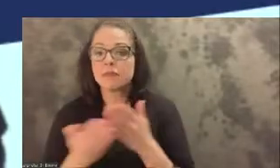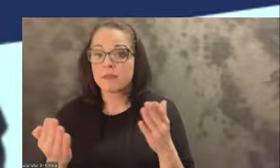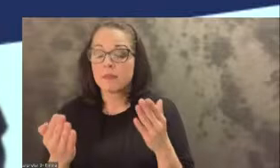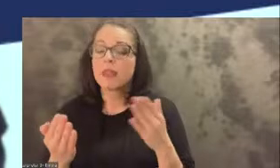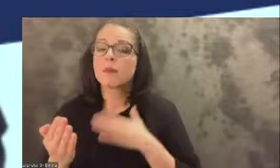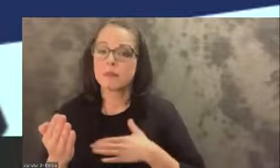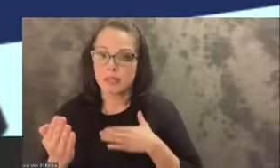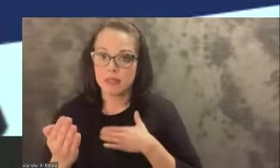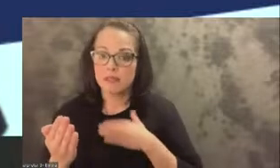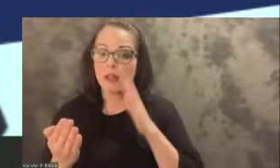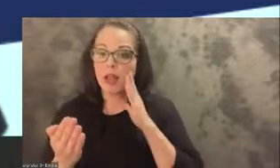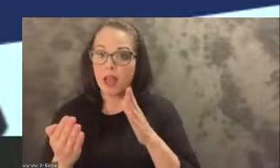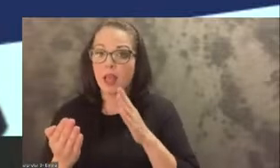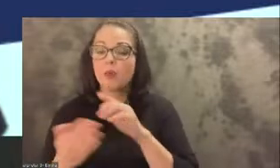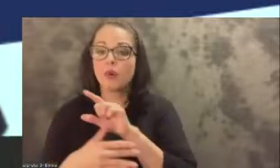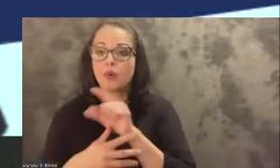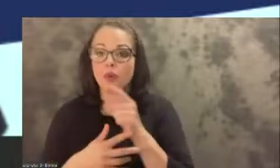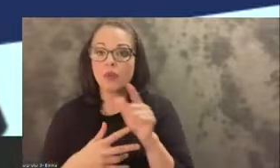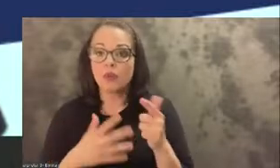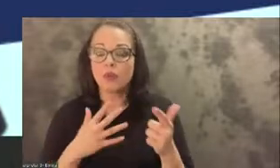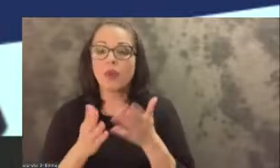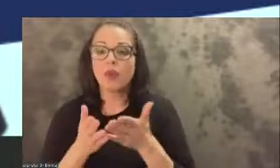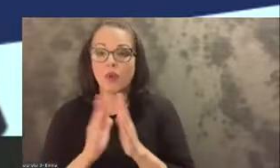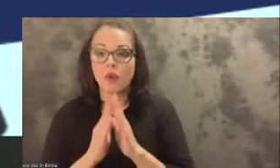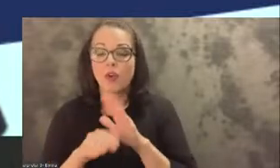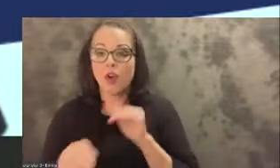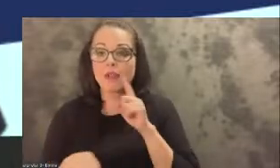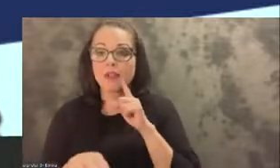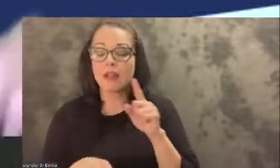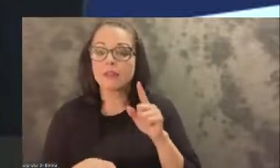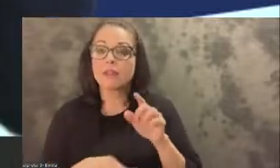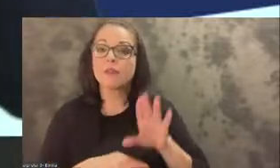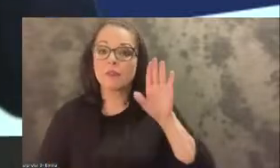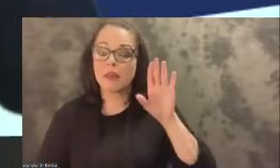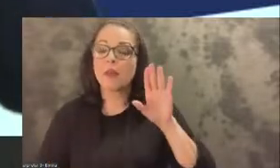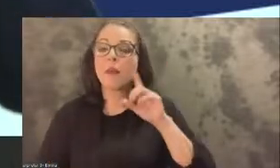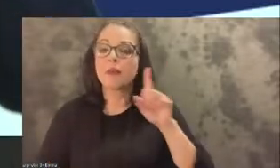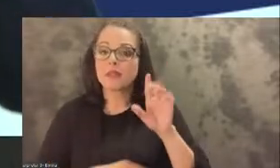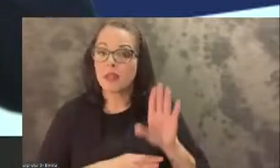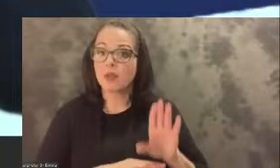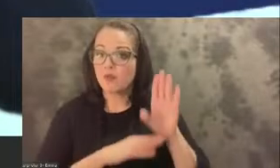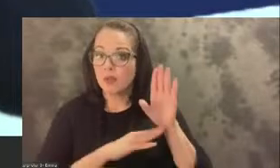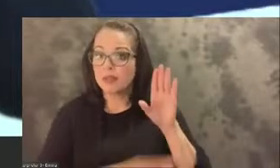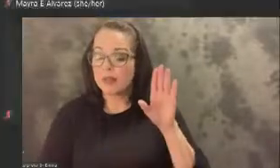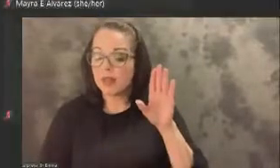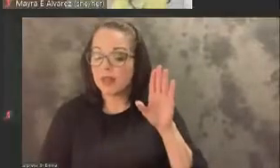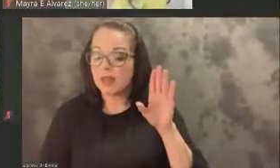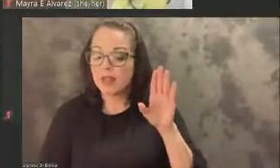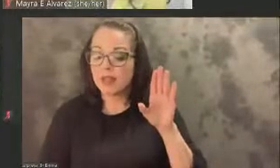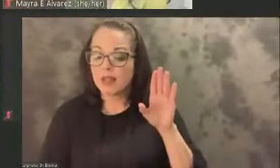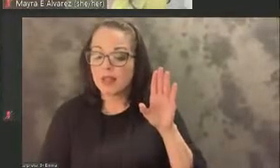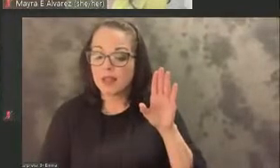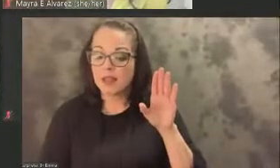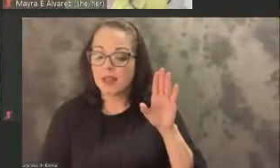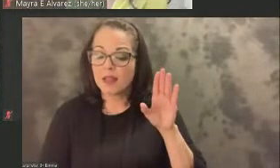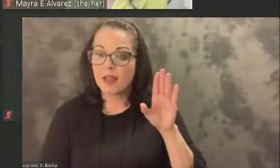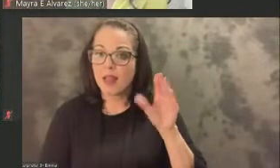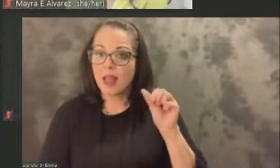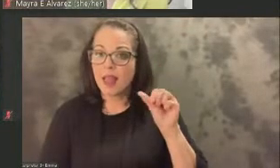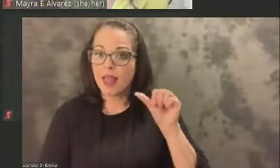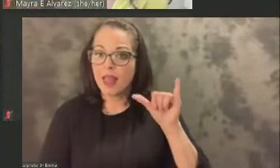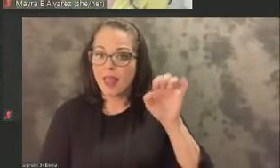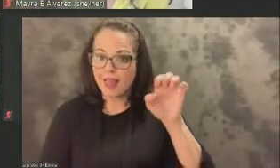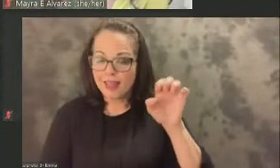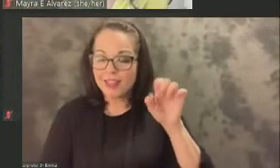please, I will call now for the yay votes. Please signal by raising your actual hand. Should